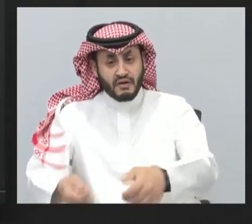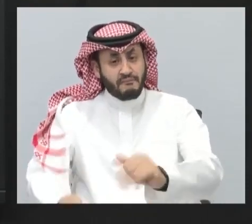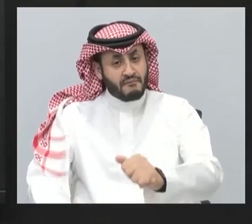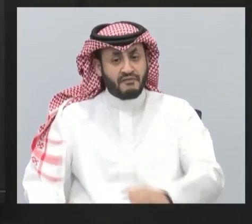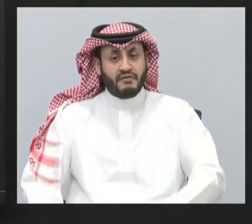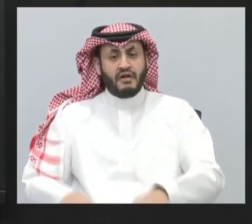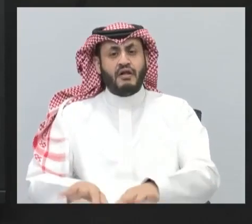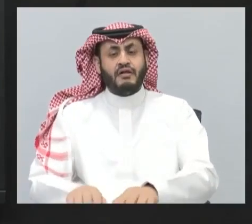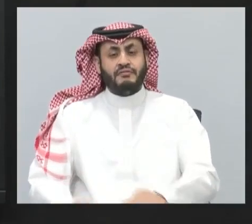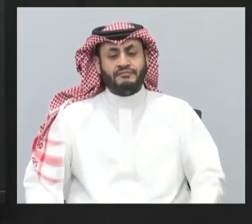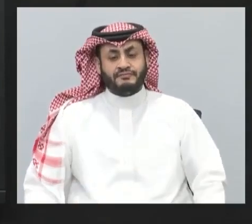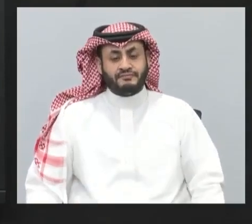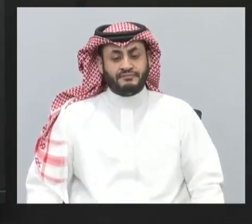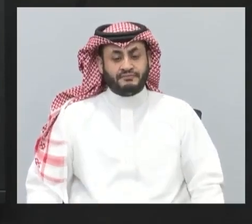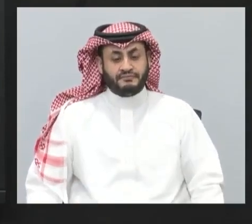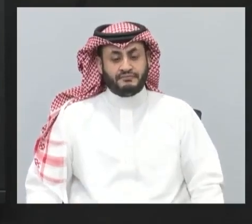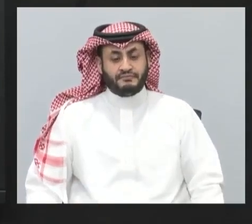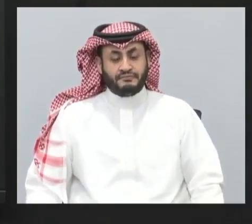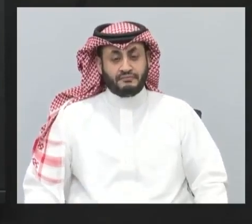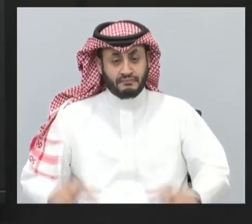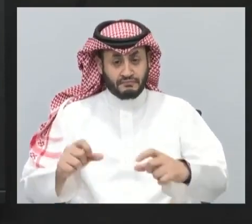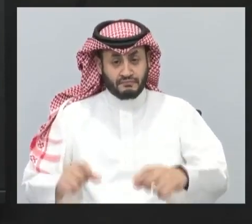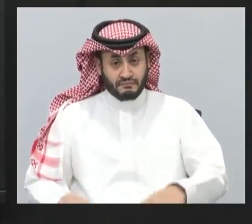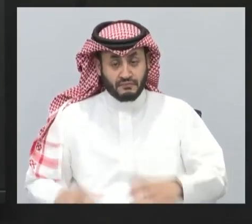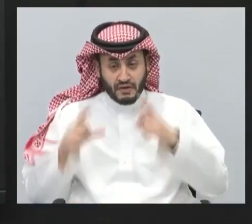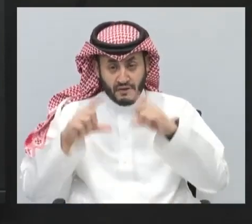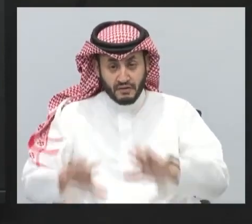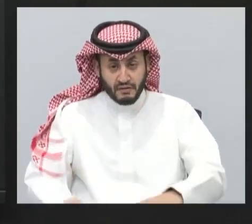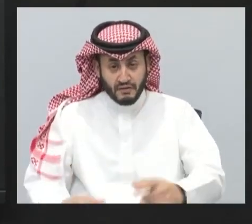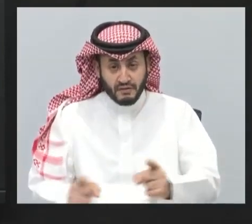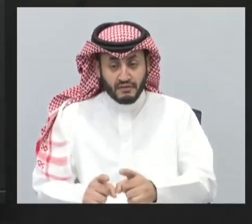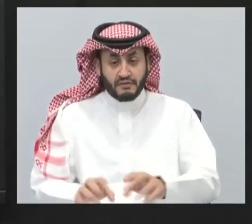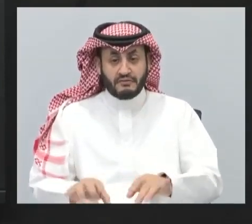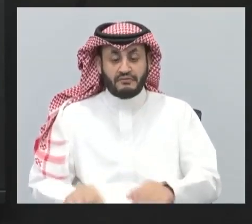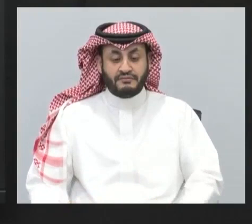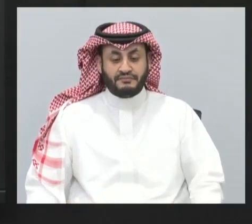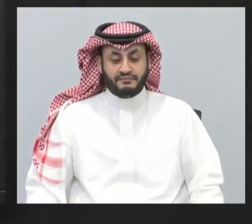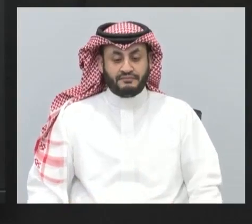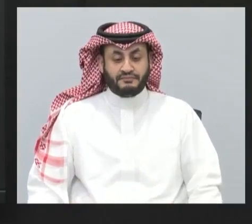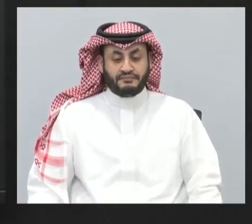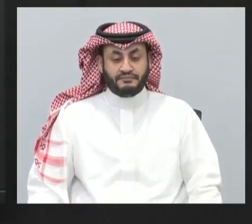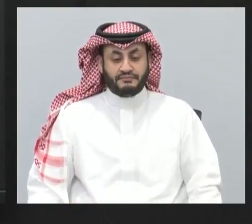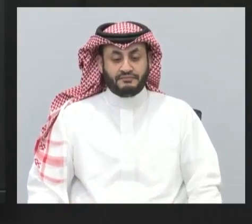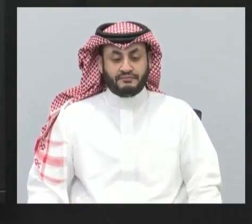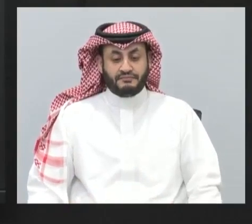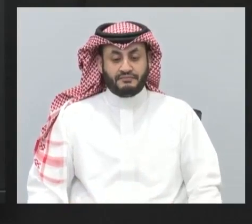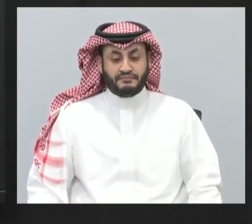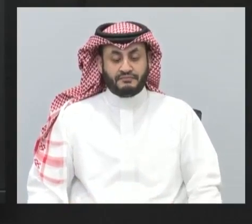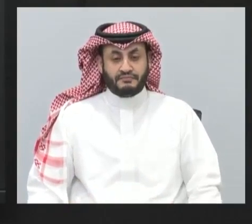of it. Children cannot be left alone on the online because you never know what might happen to